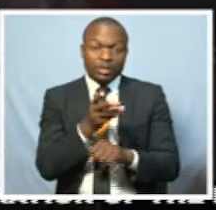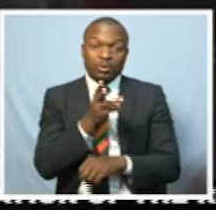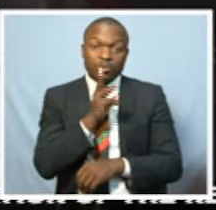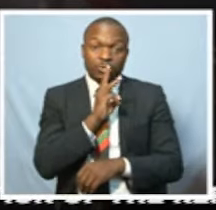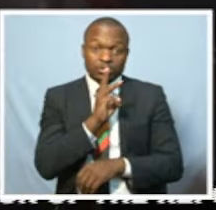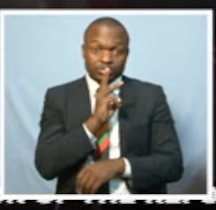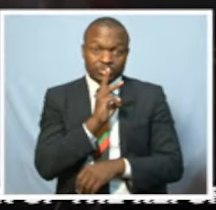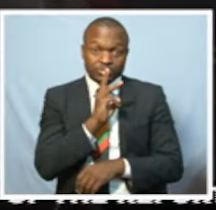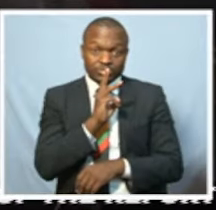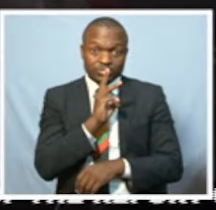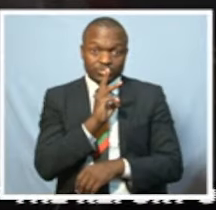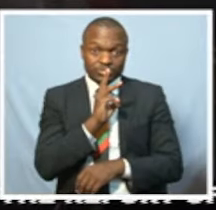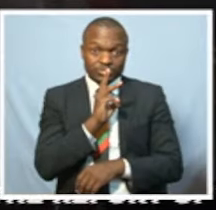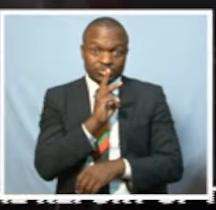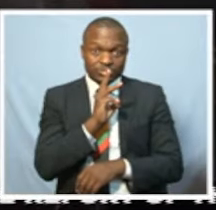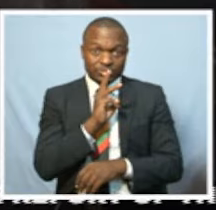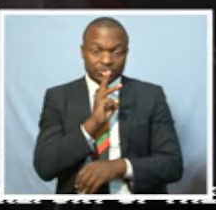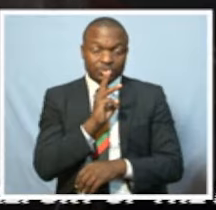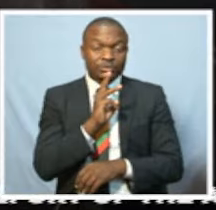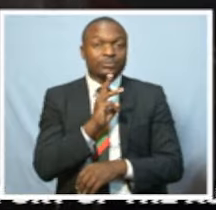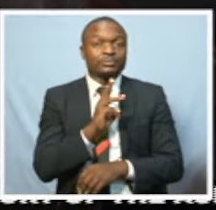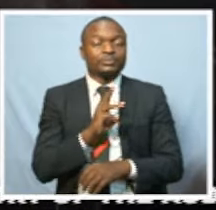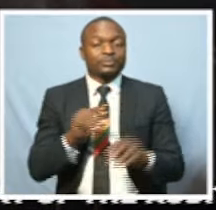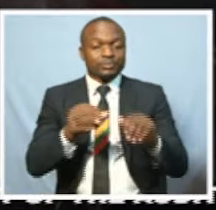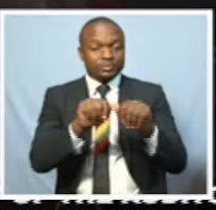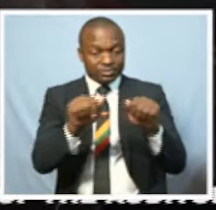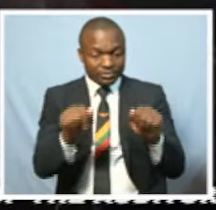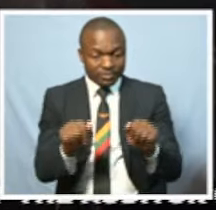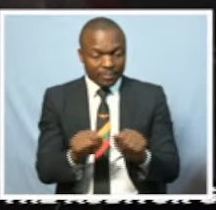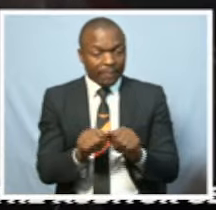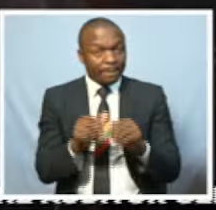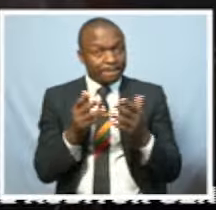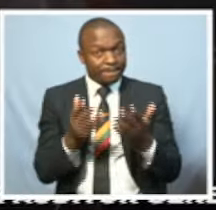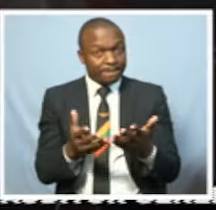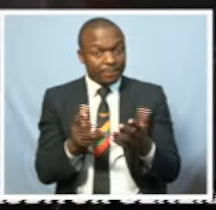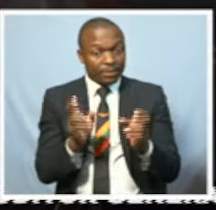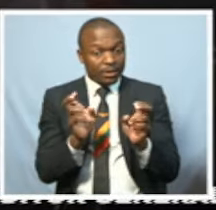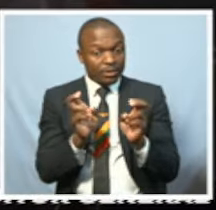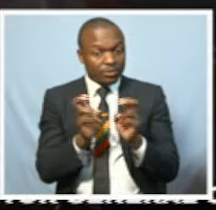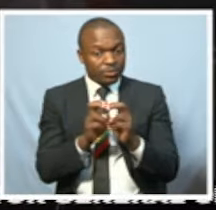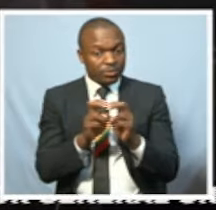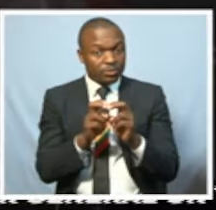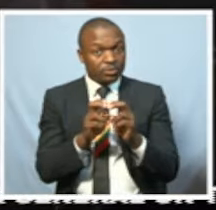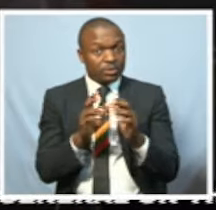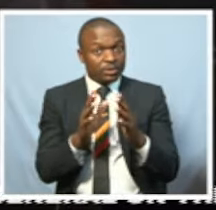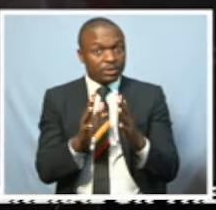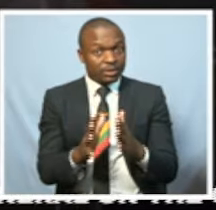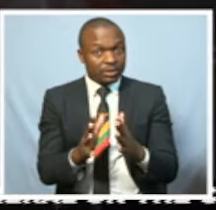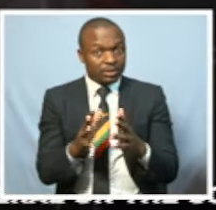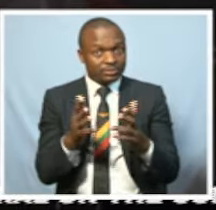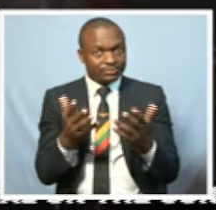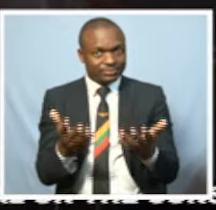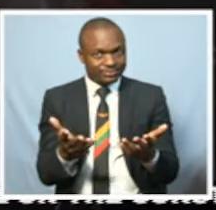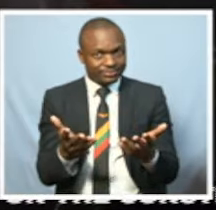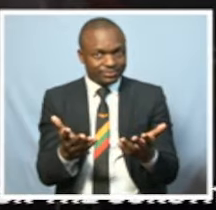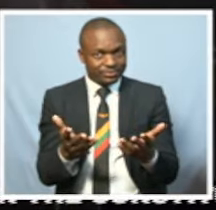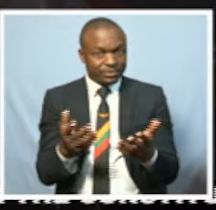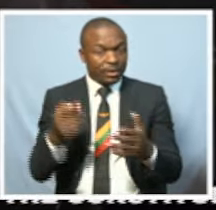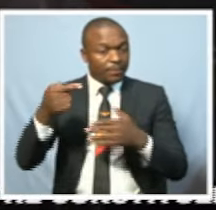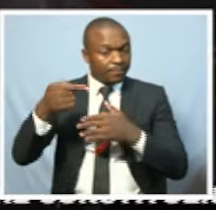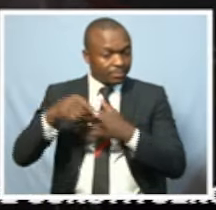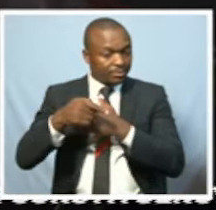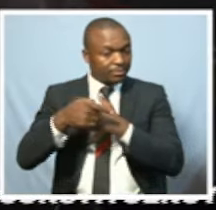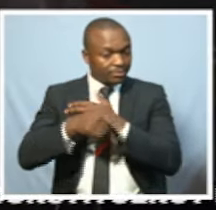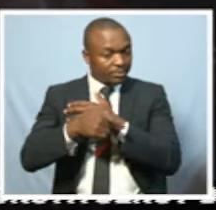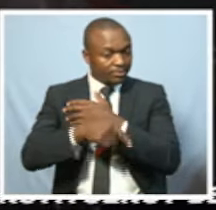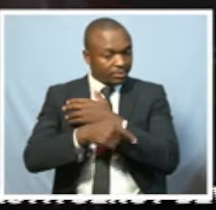water source? Was it the contractor to drill his